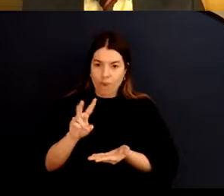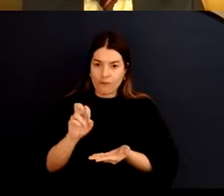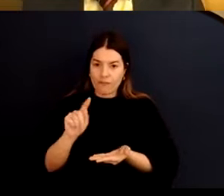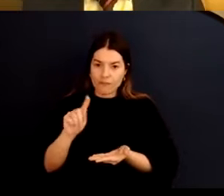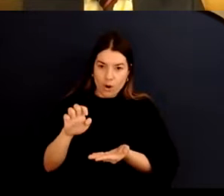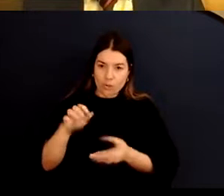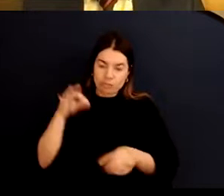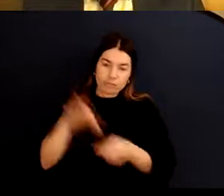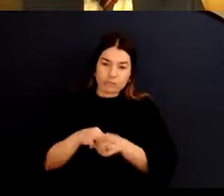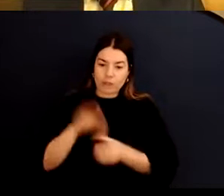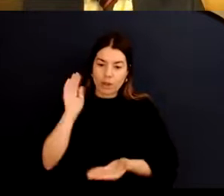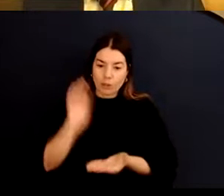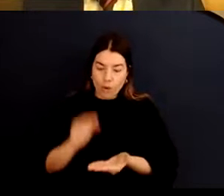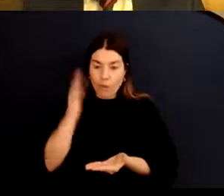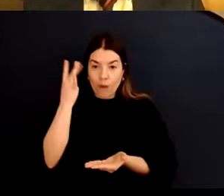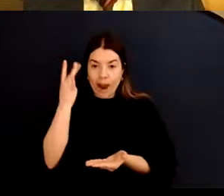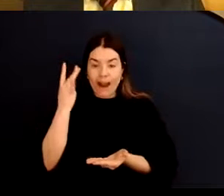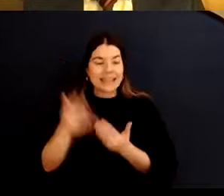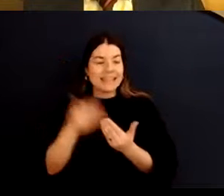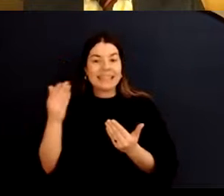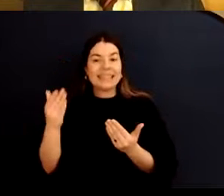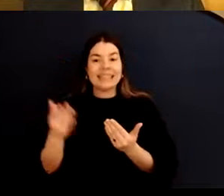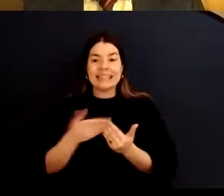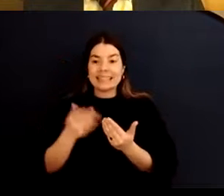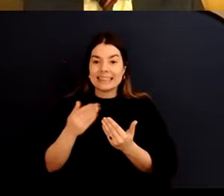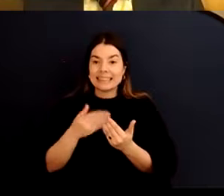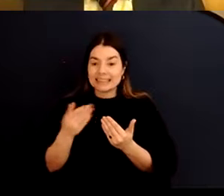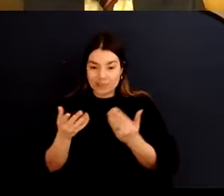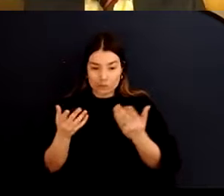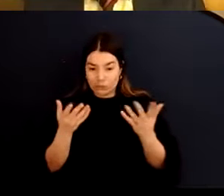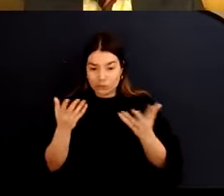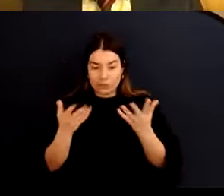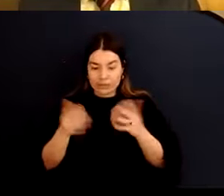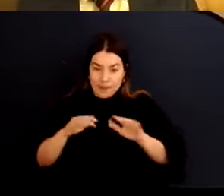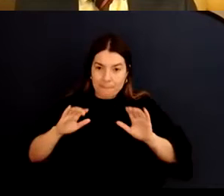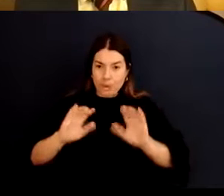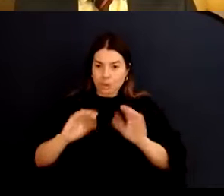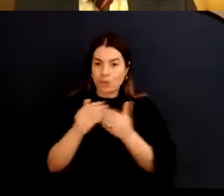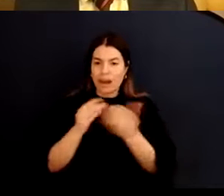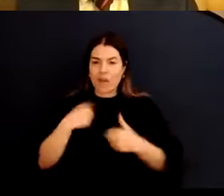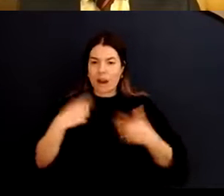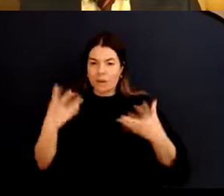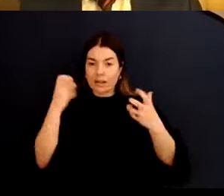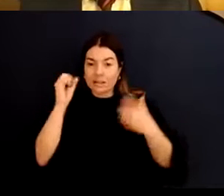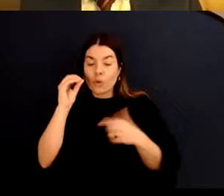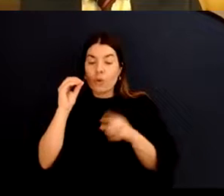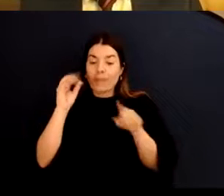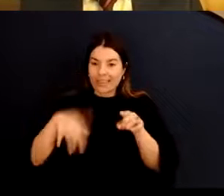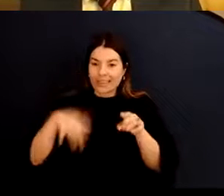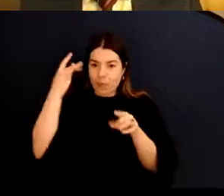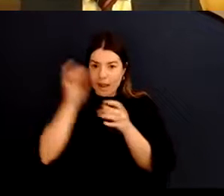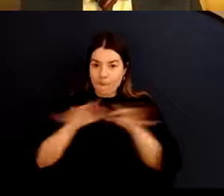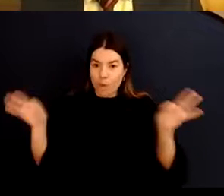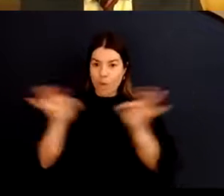pushed can easily get pushed through. With that being said, we have to do a better job as candidates engaging the community. And once elected, we need